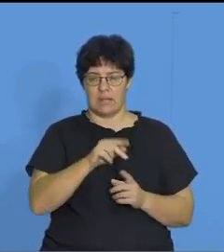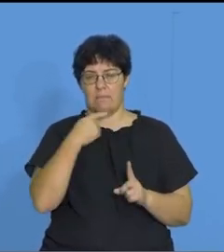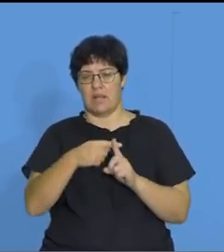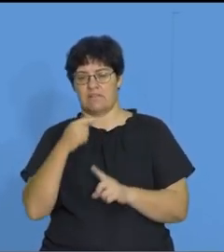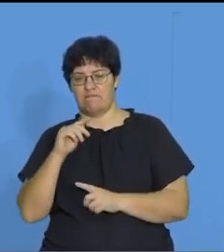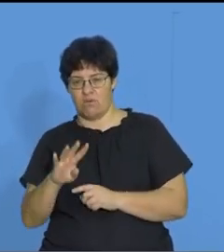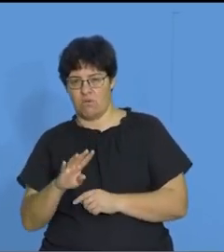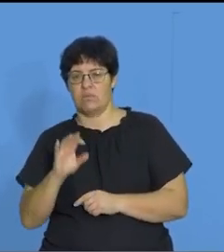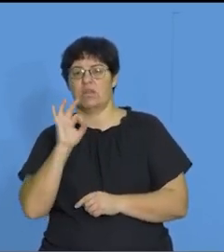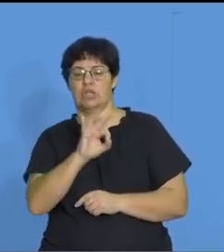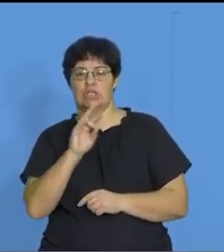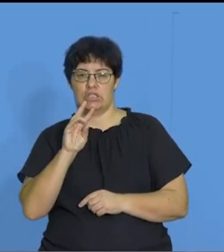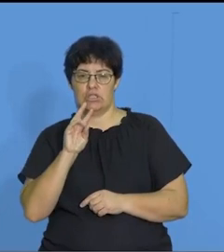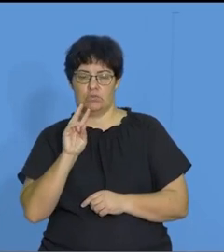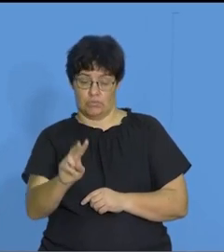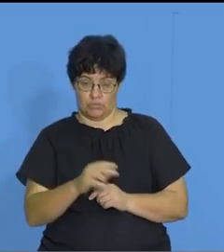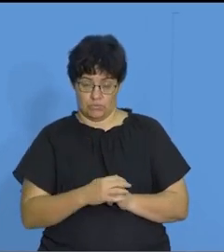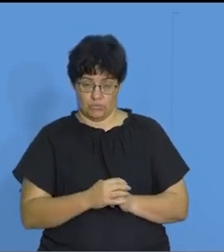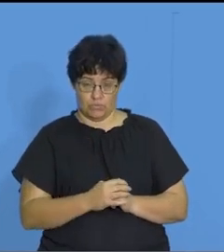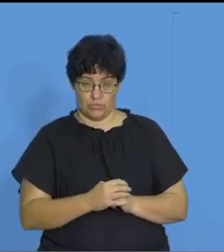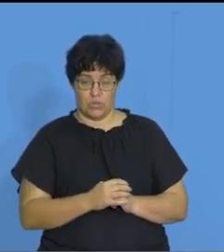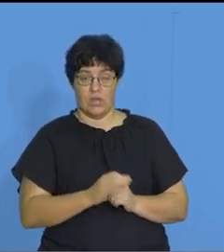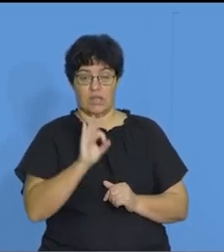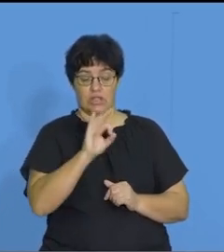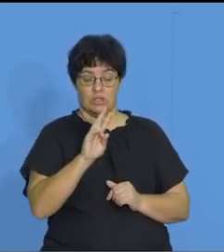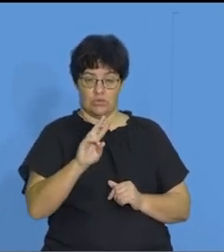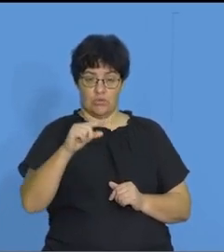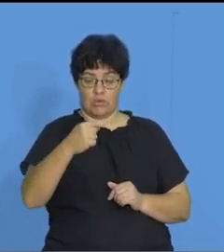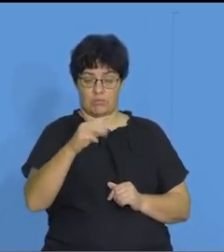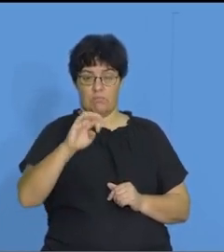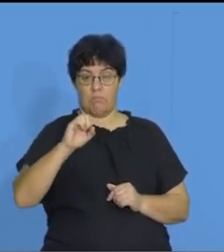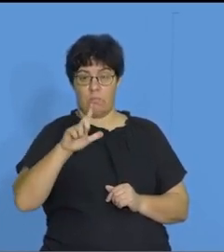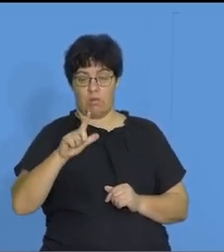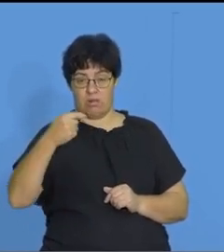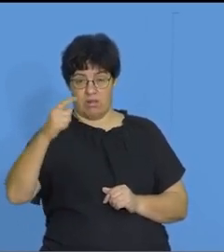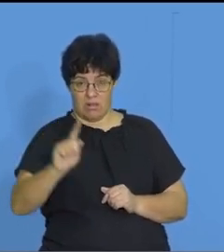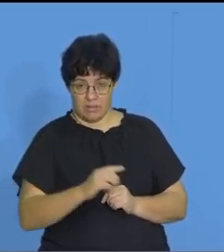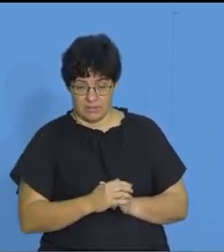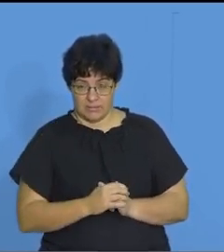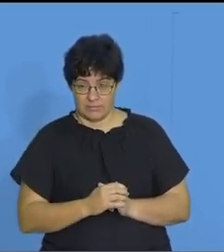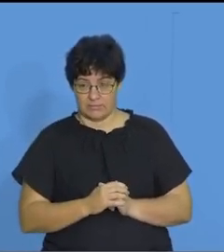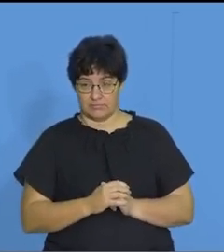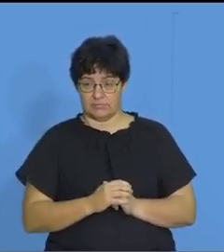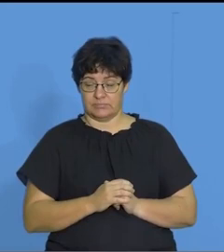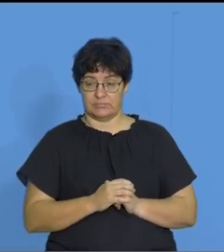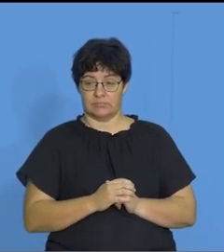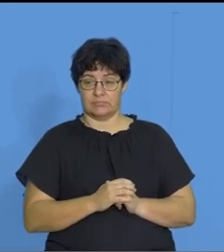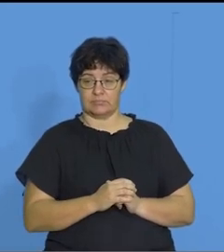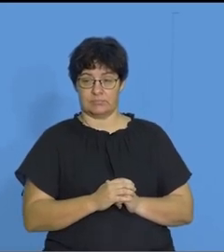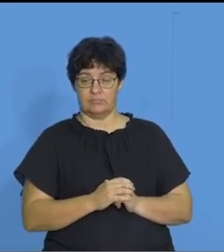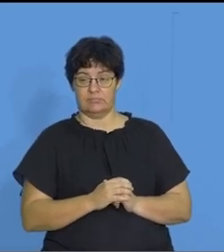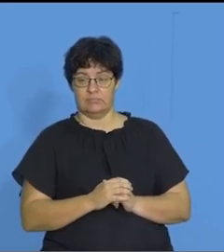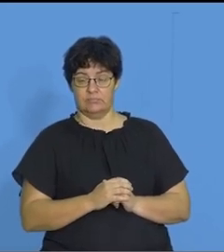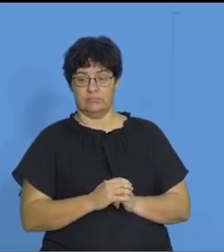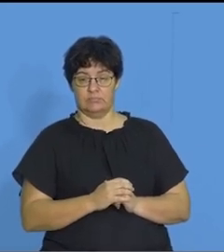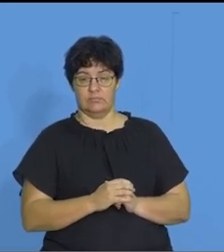28 plus 4, which is 32, okay? So that's 32 grams per mole. So that's 32, okay?